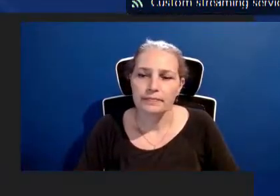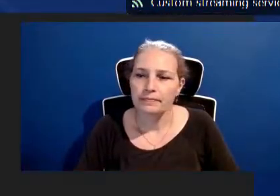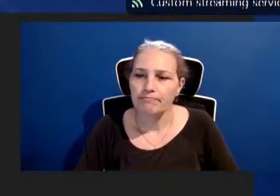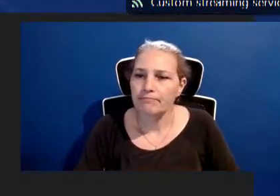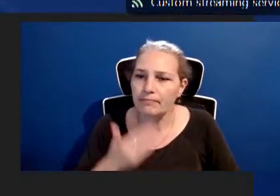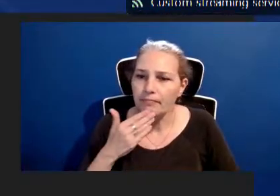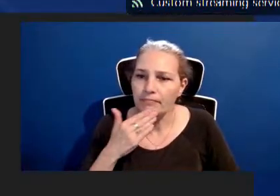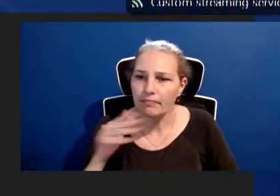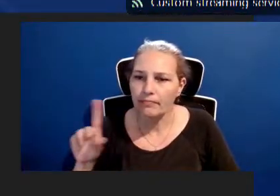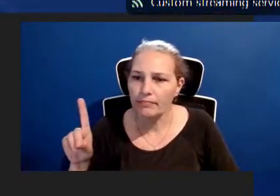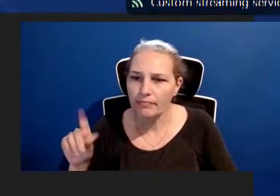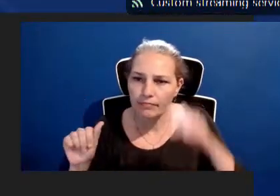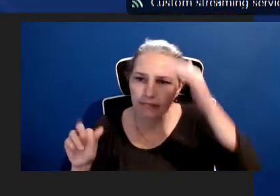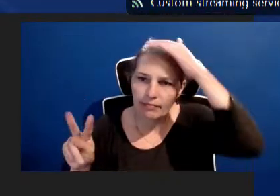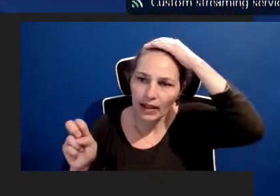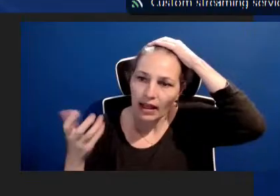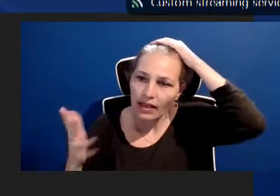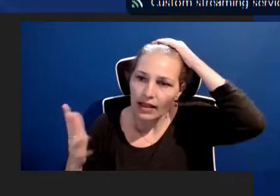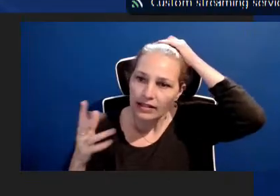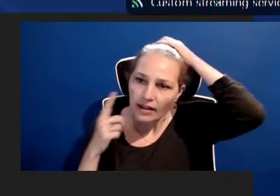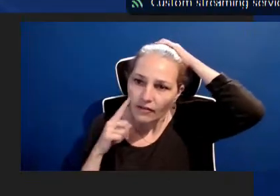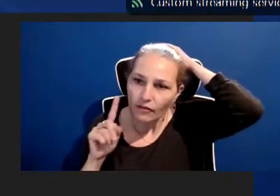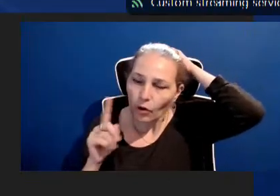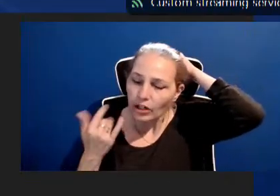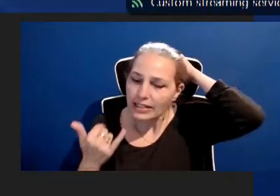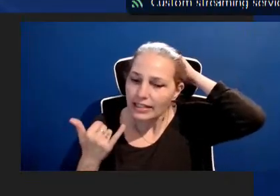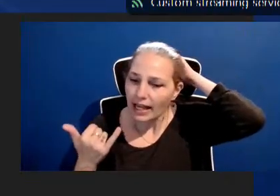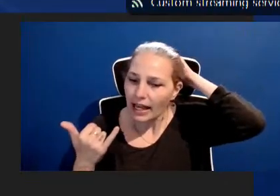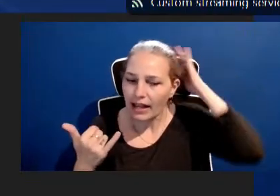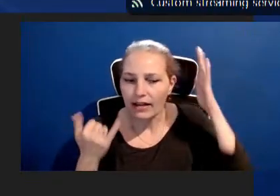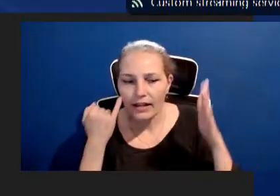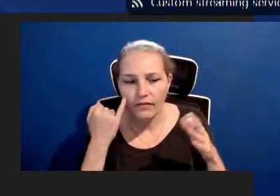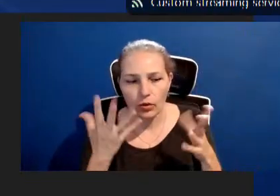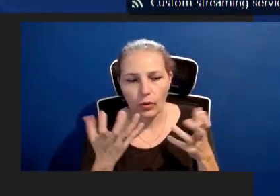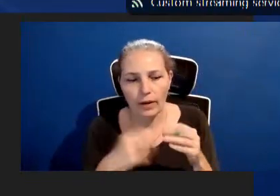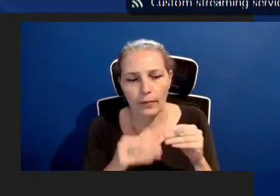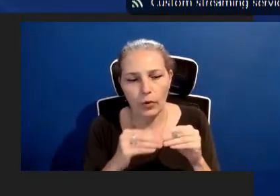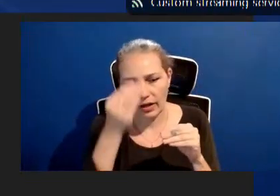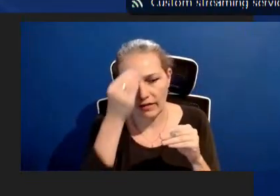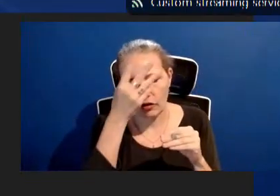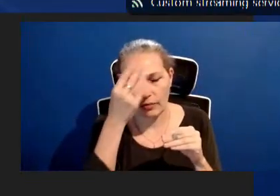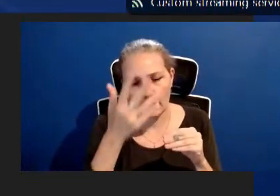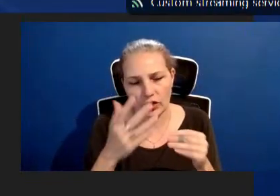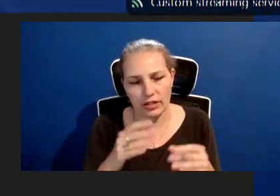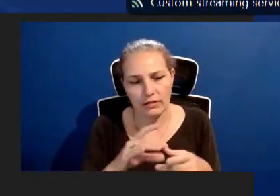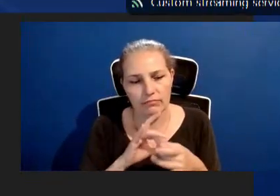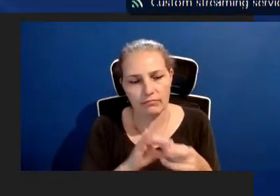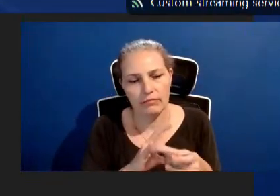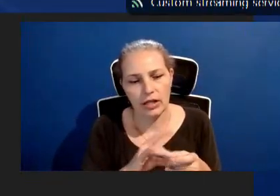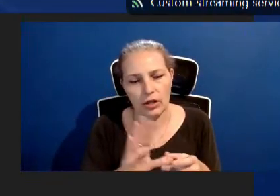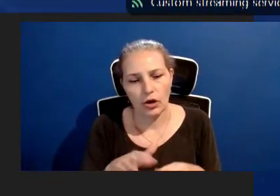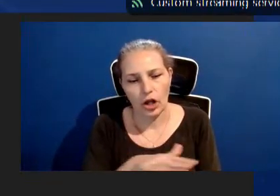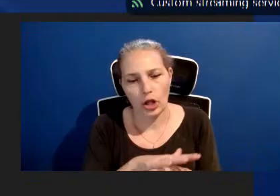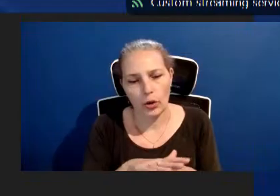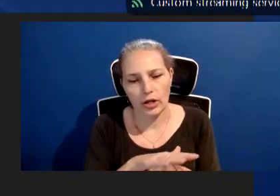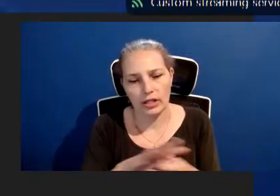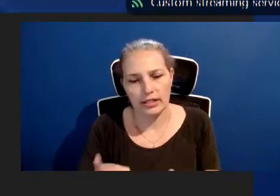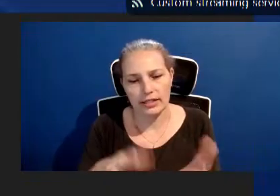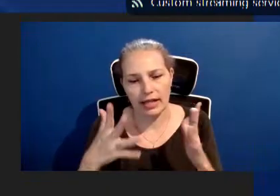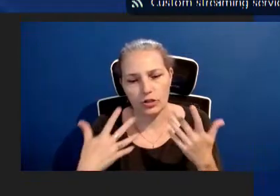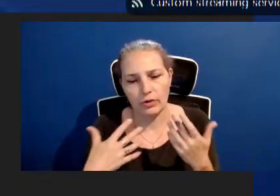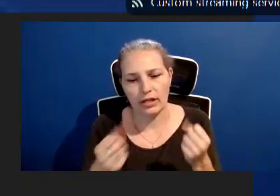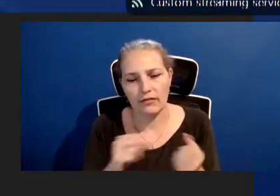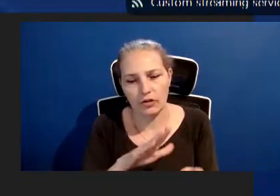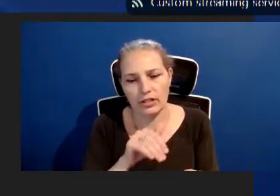Thank you, Dave. And that concludes all the time we have for today. For more information, visit your local disaster recovery center or one-stop